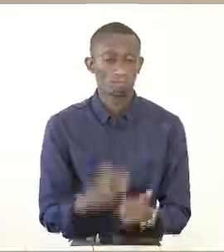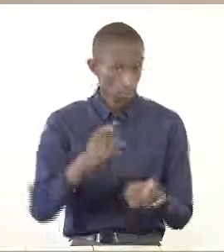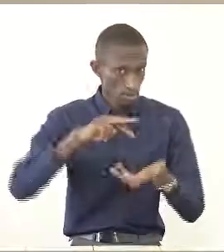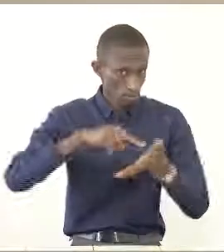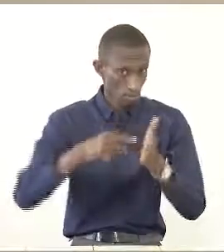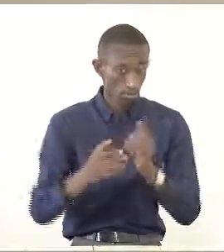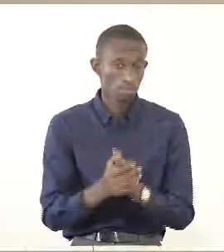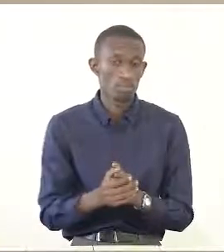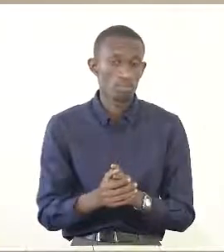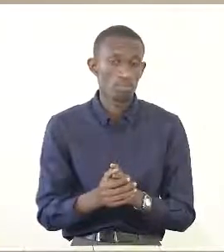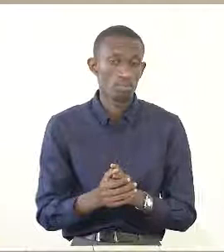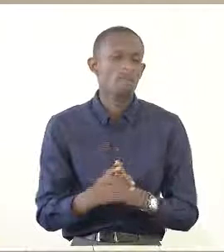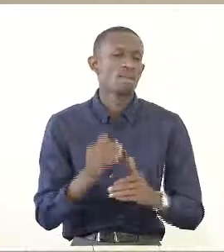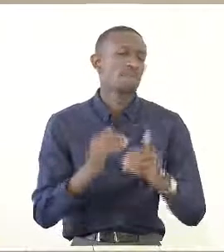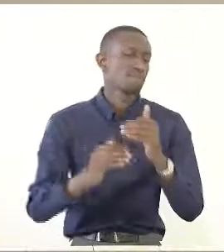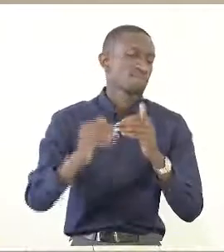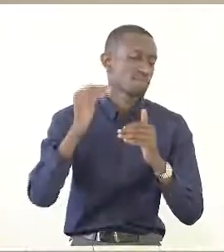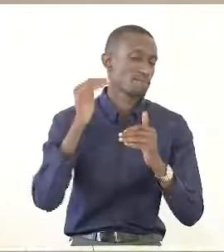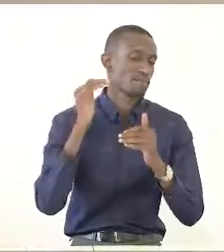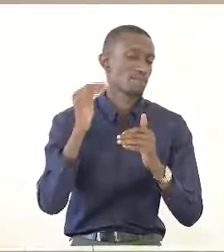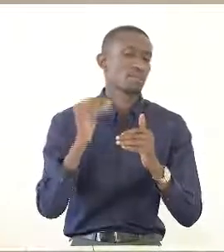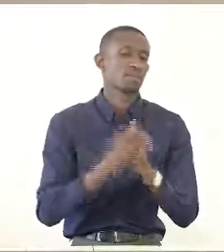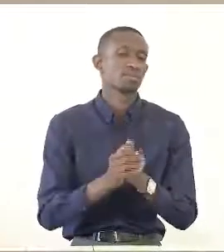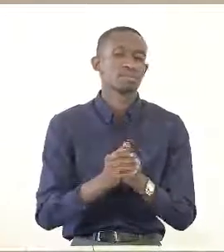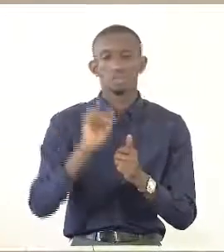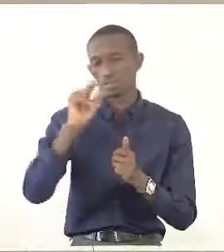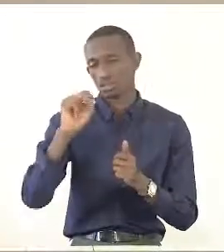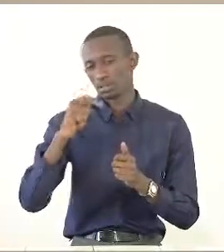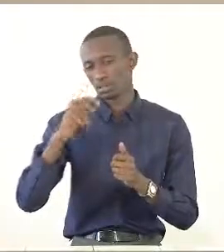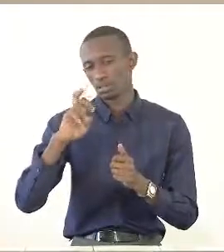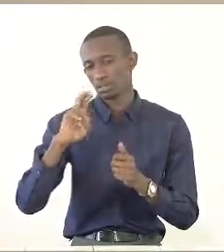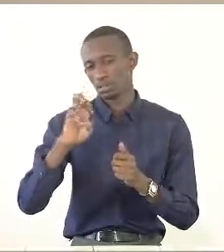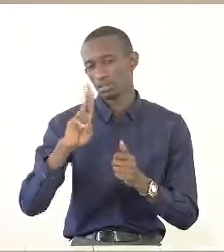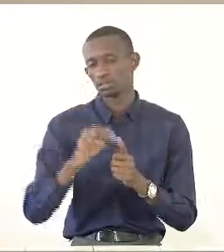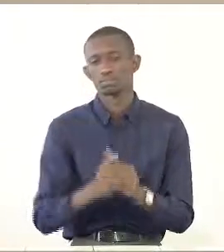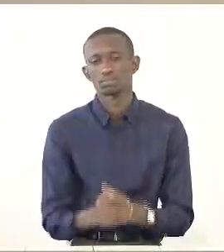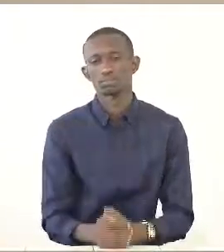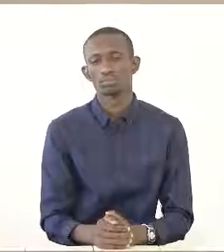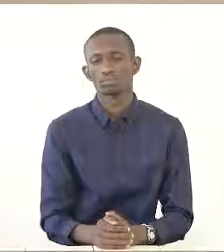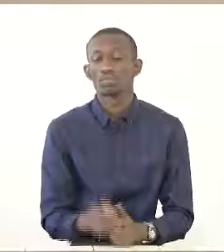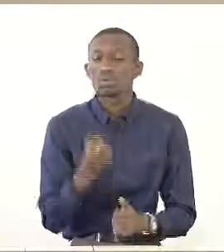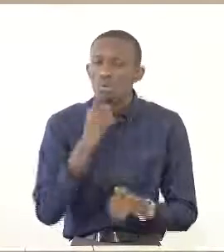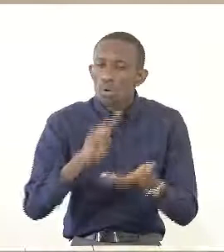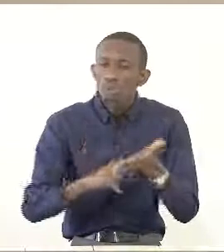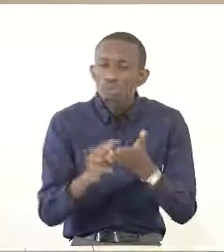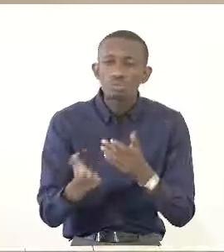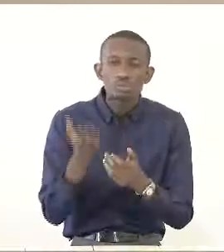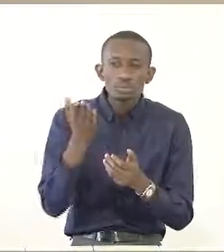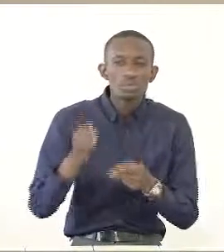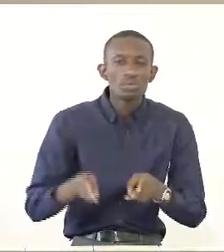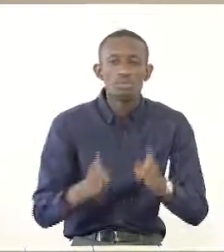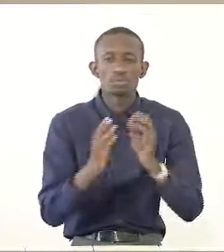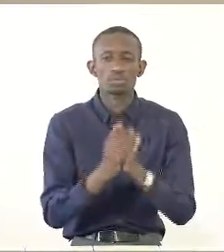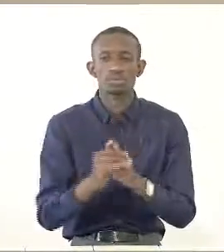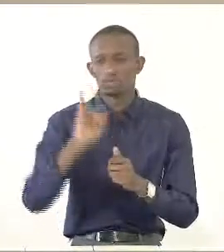immediate or standard integral. So here I can, because I have to use the method of integration by change